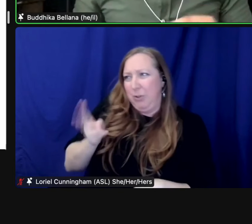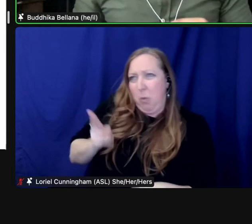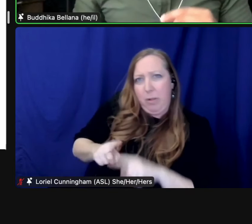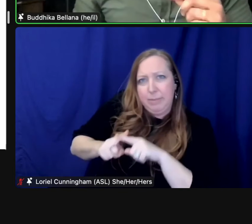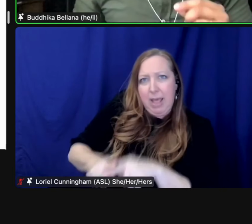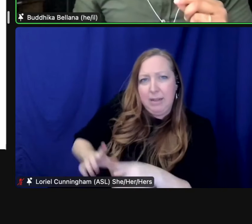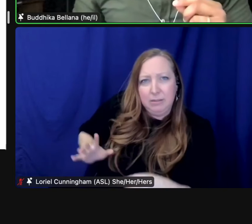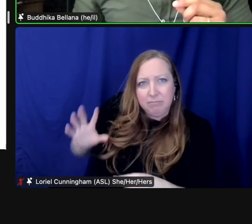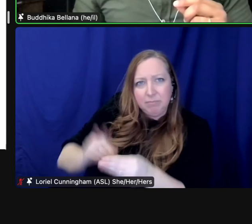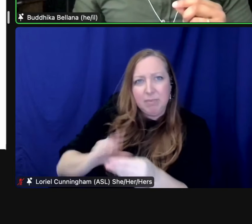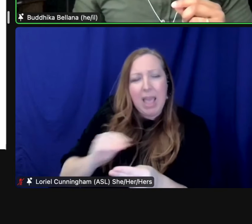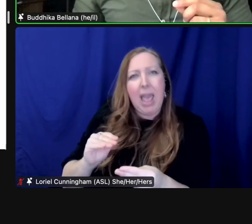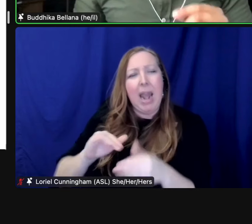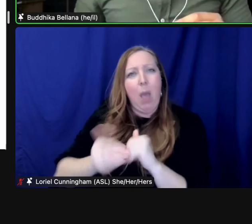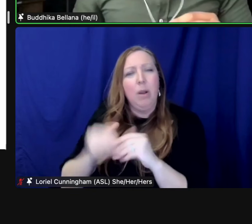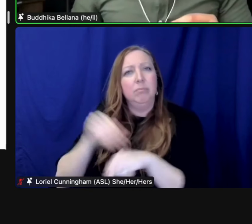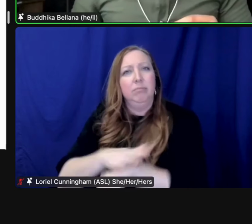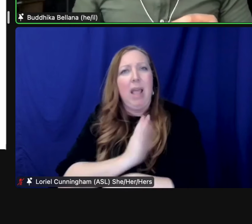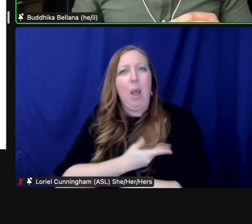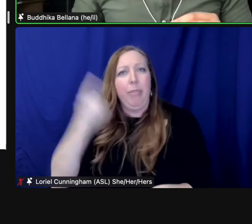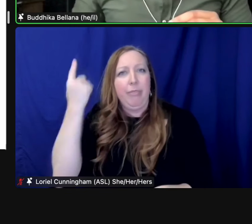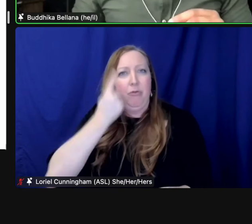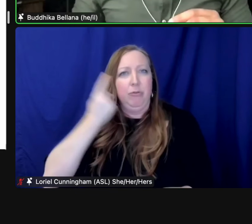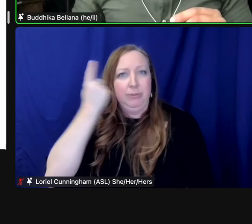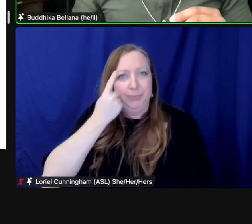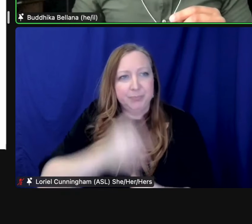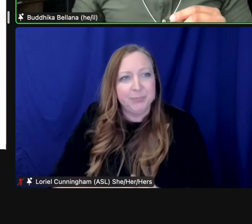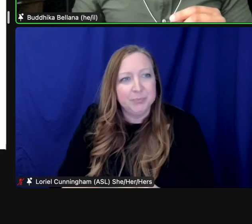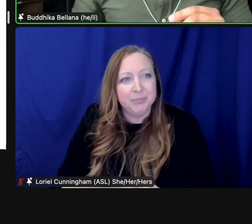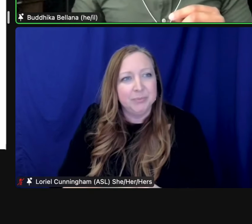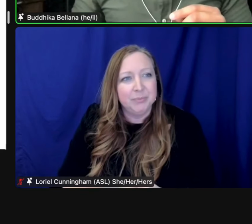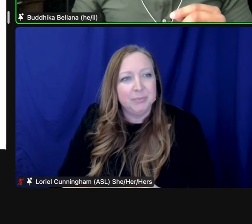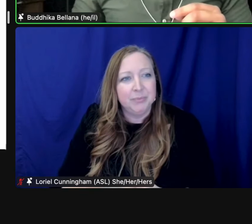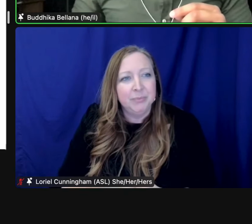specific, I'm going to ask a question, which is,